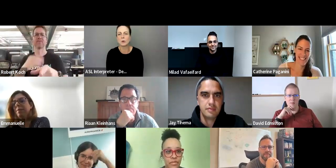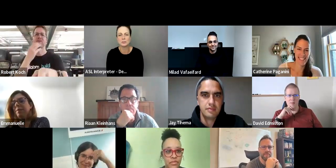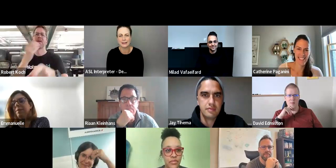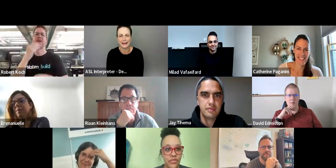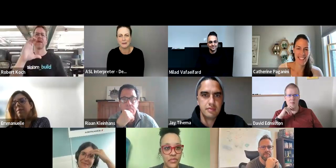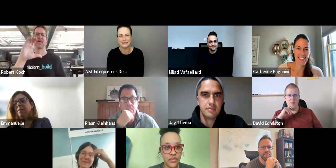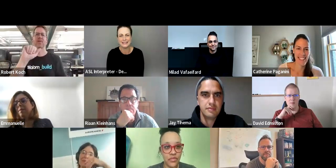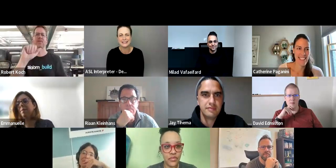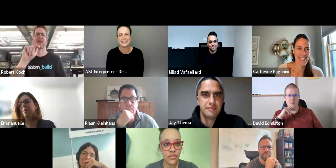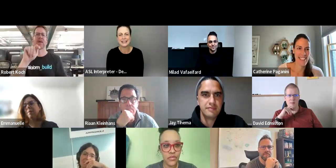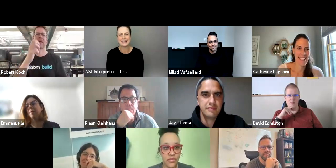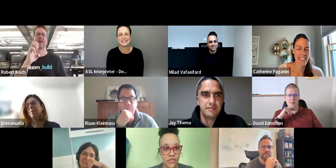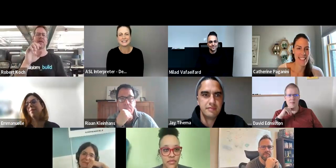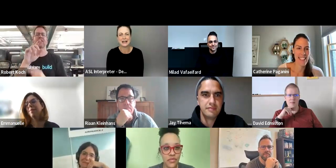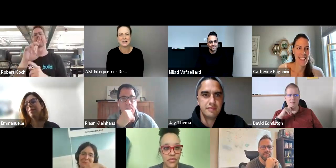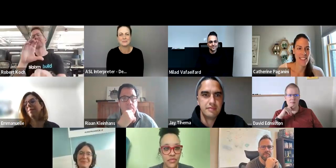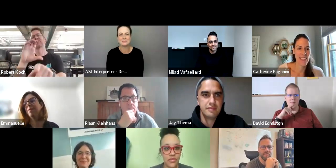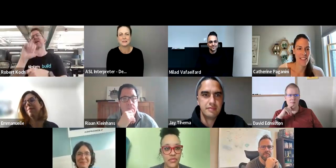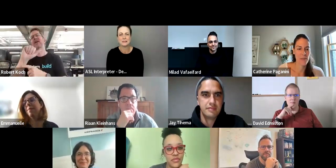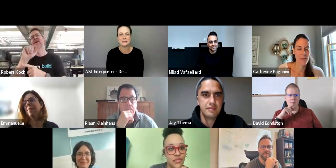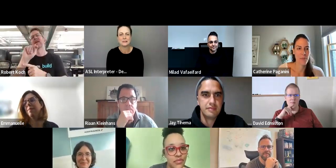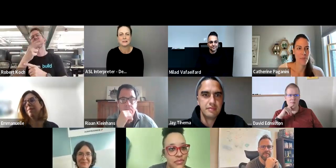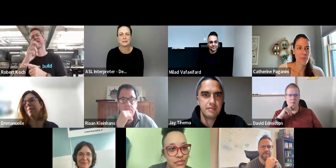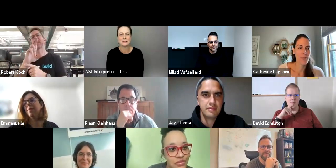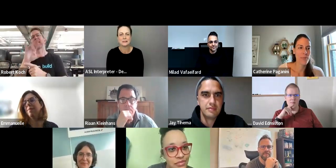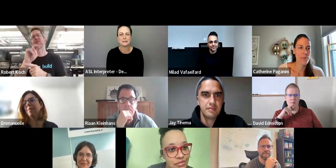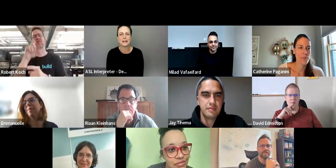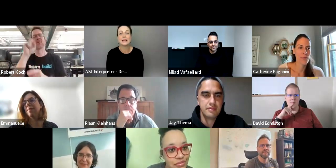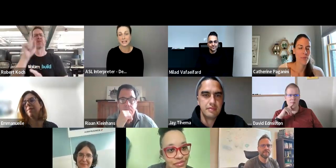all over the world right now. And